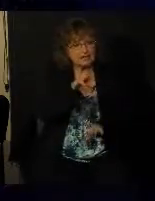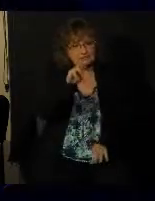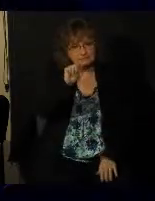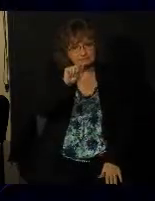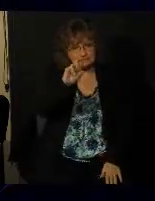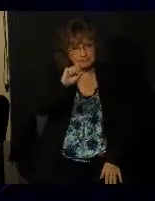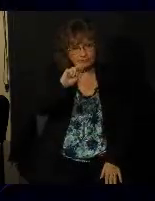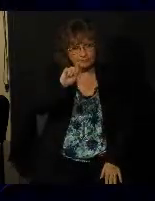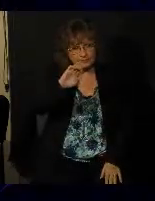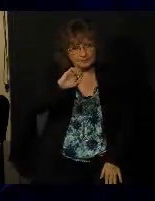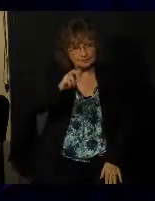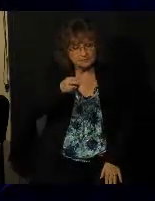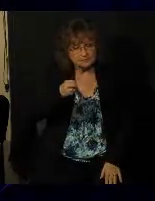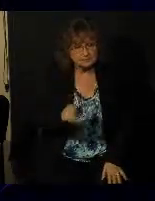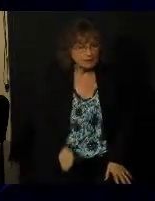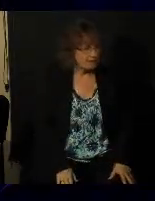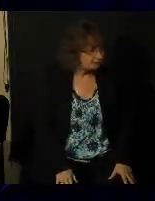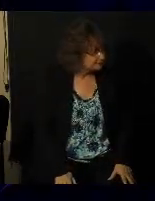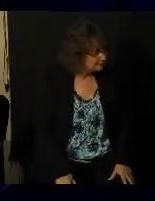far did you get in the cornfields?